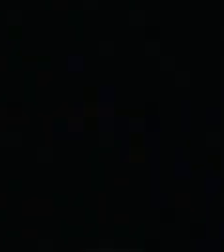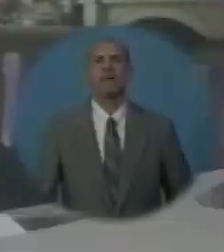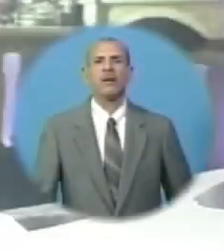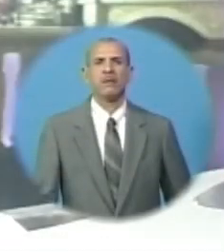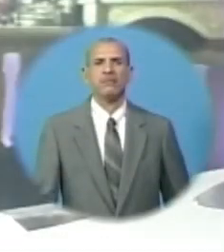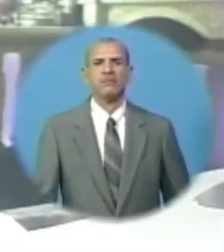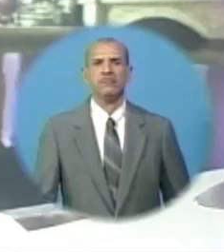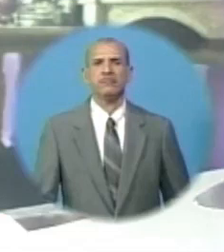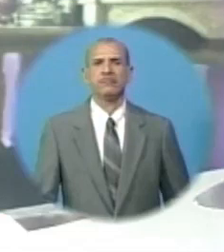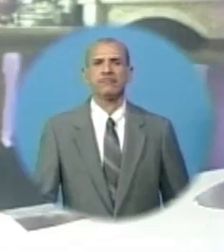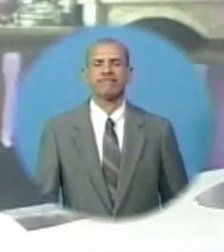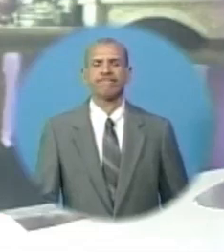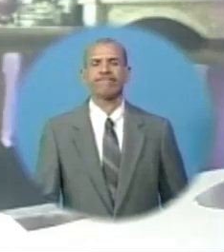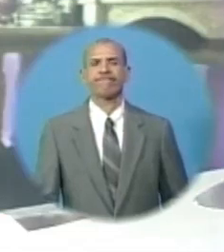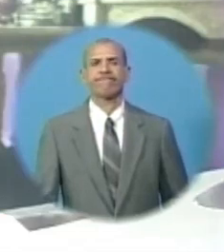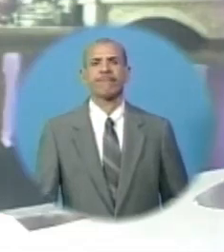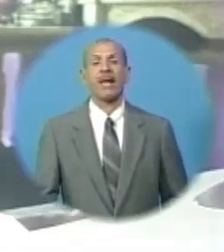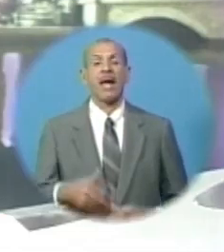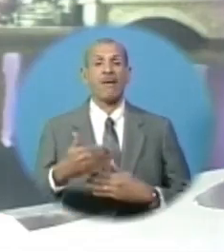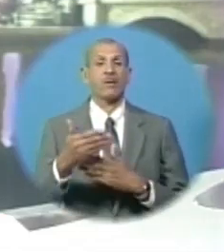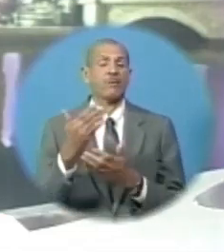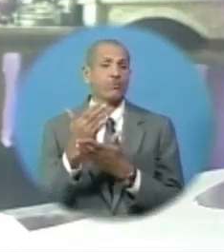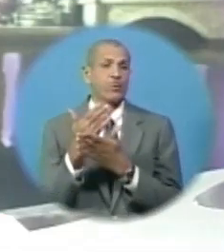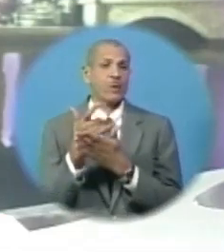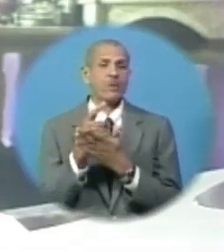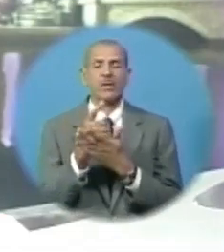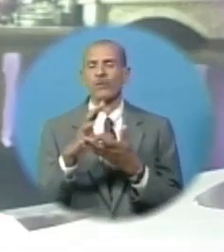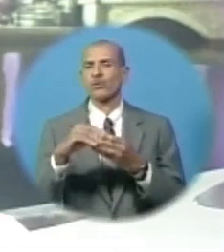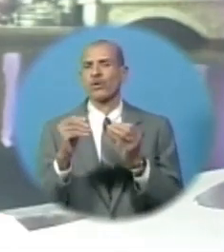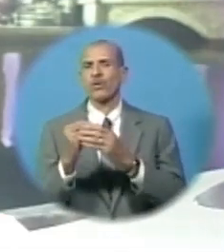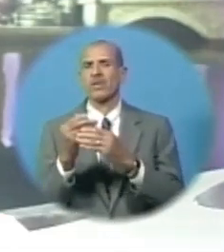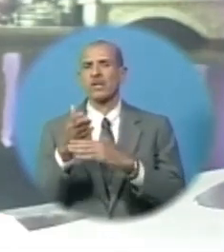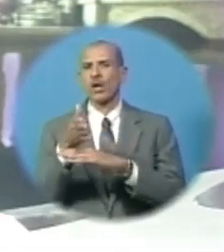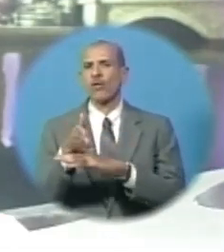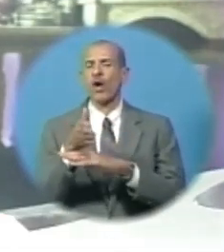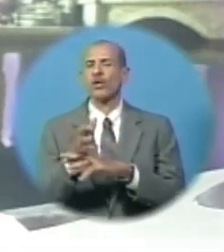Well, after the break, we'll take a look at stories making headlines across our region.